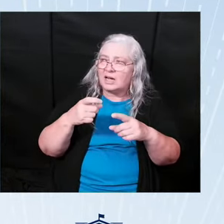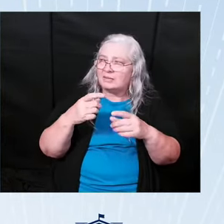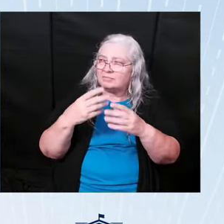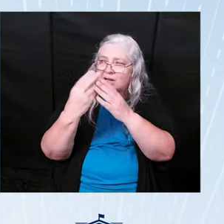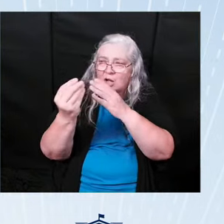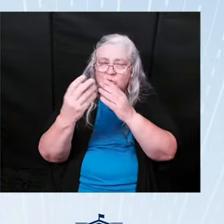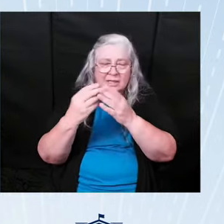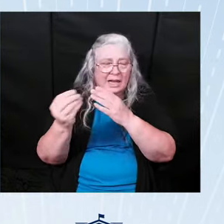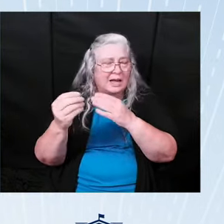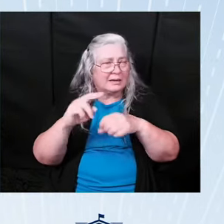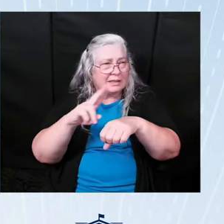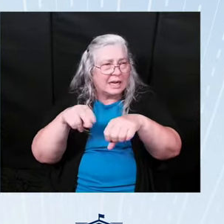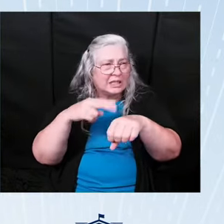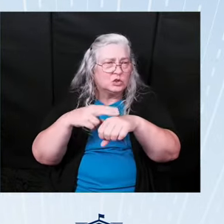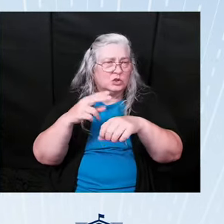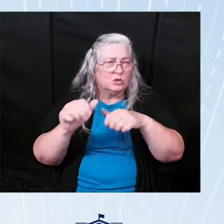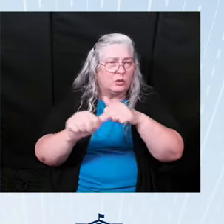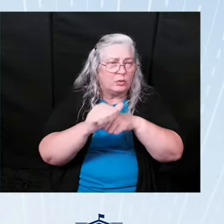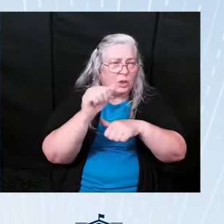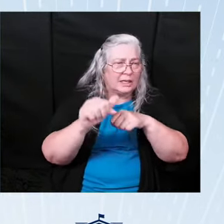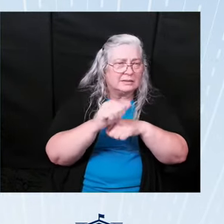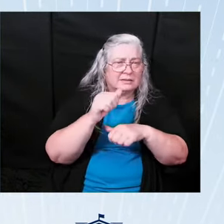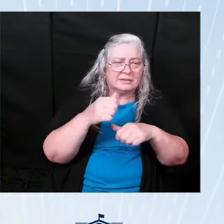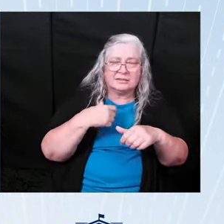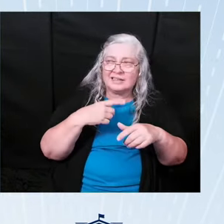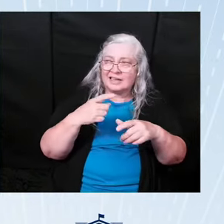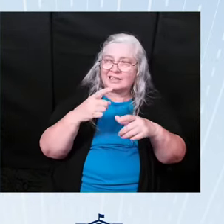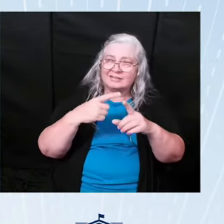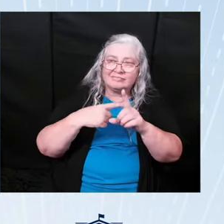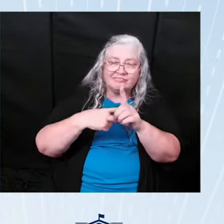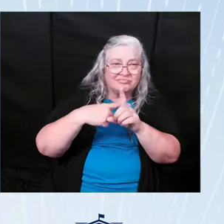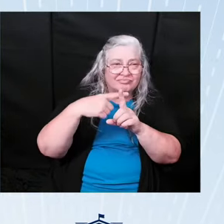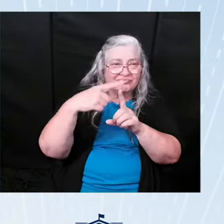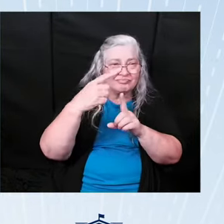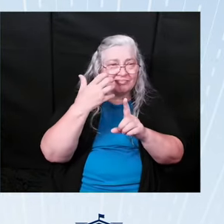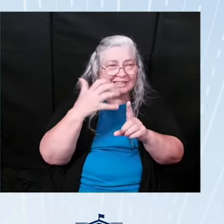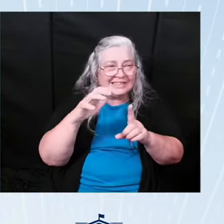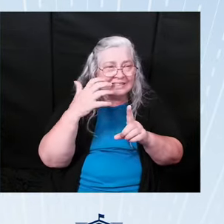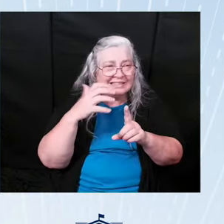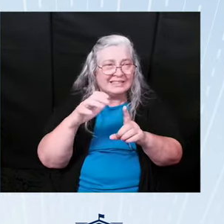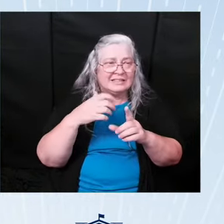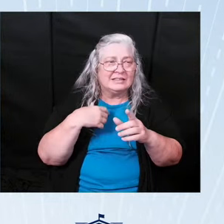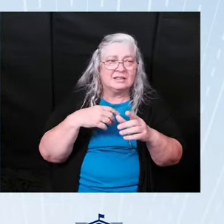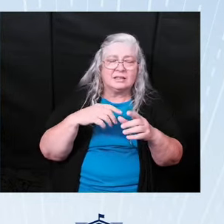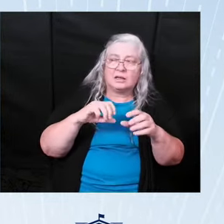The skills and trainings that I experienced and received during my AmeriCorps service got my foot in